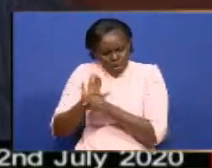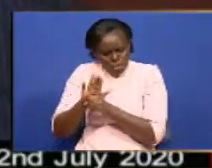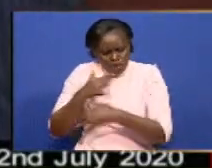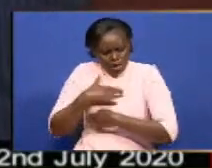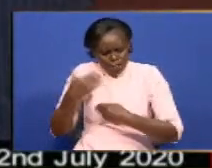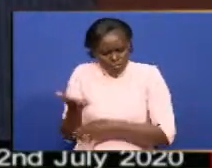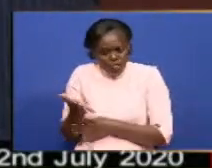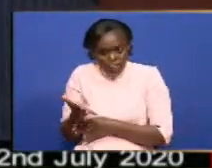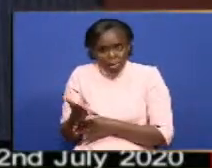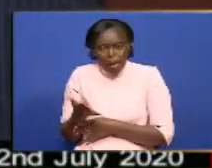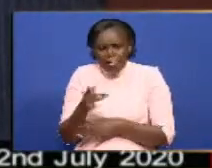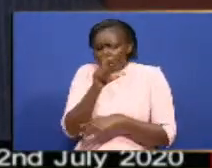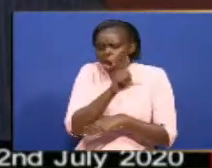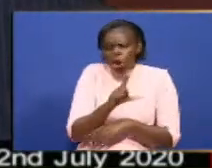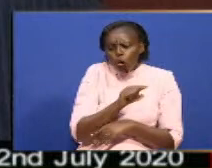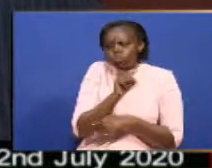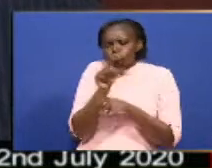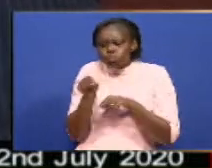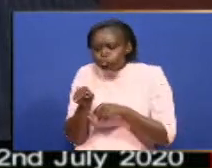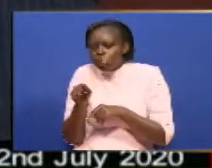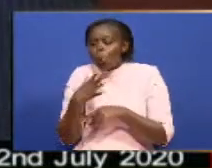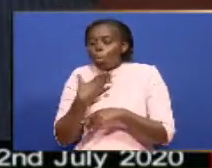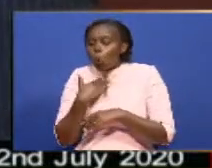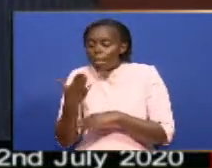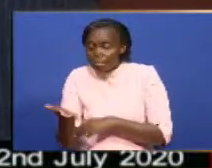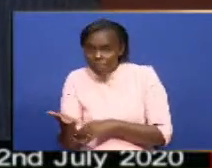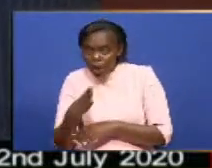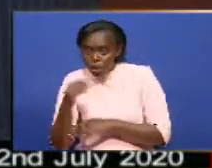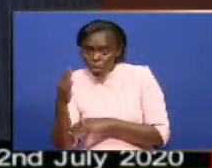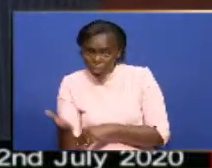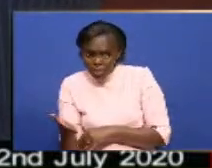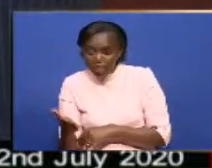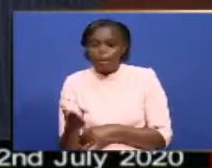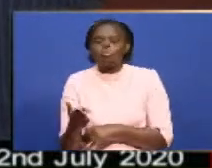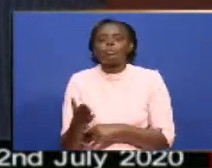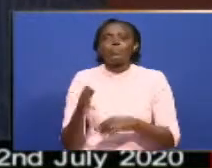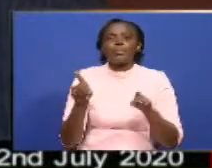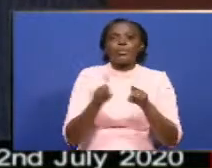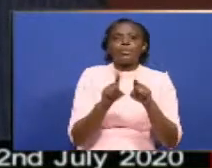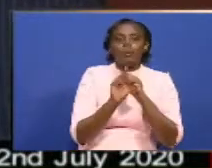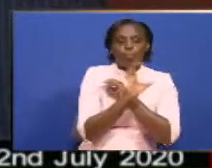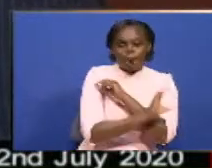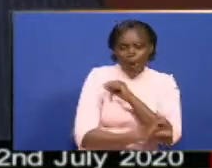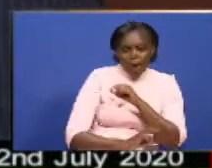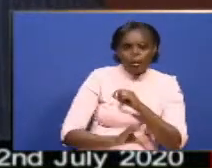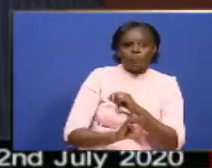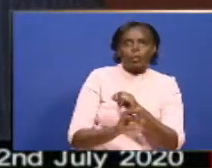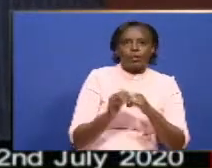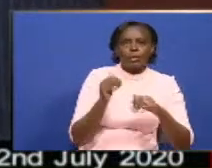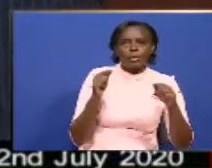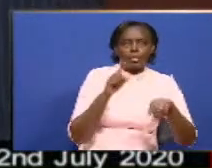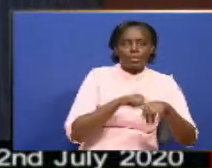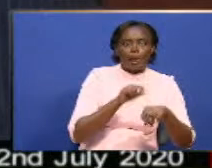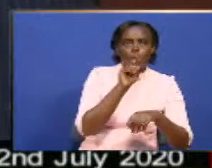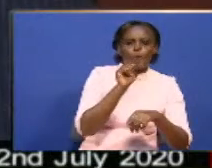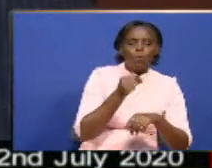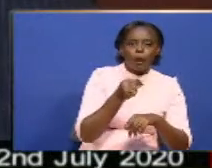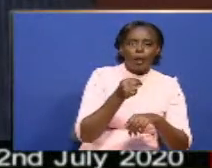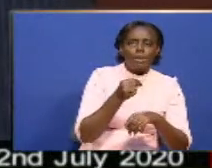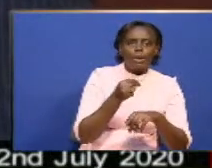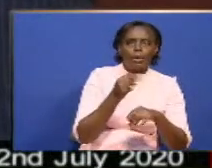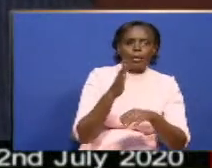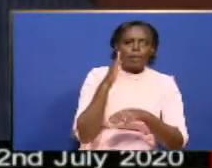at how countries were voting for and against Kenya during the UN Security Council, I was